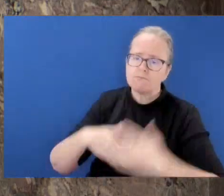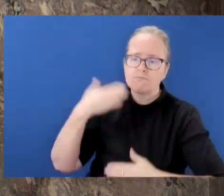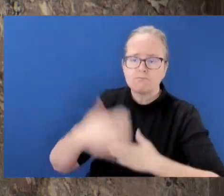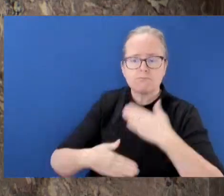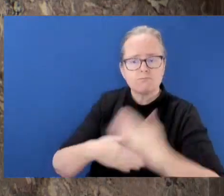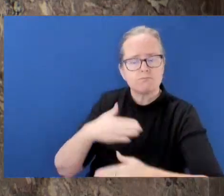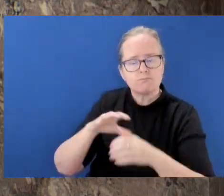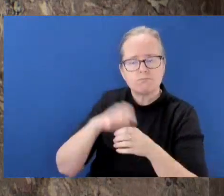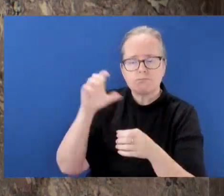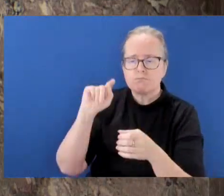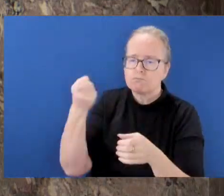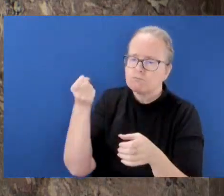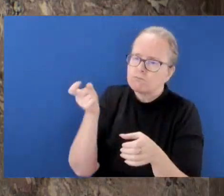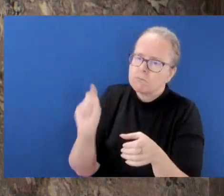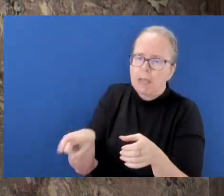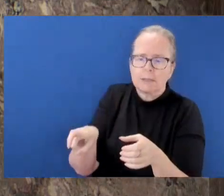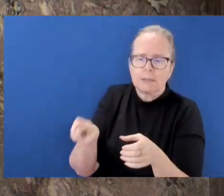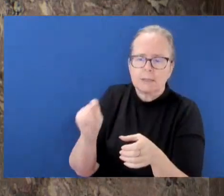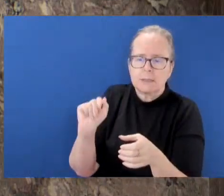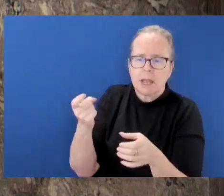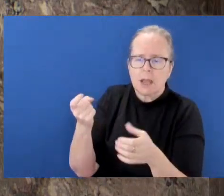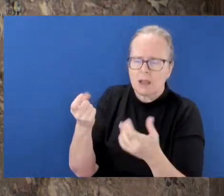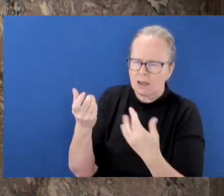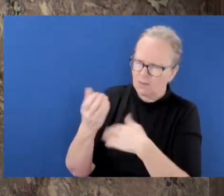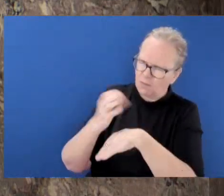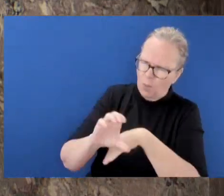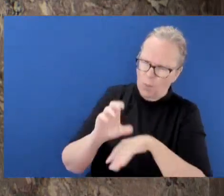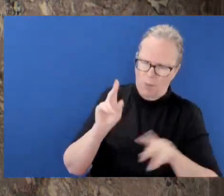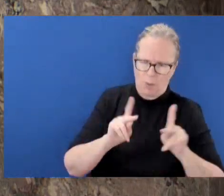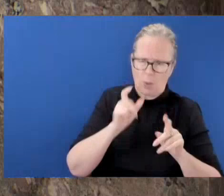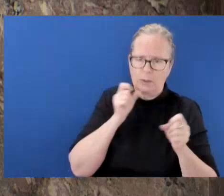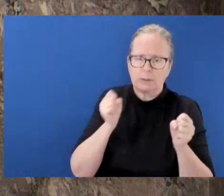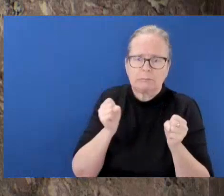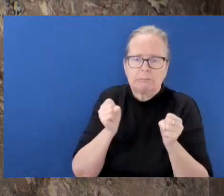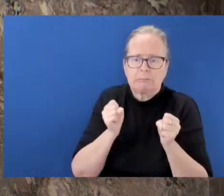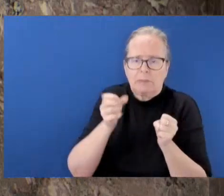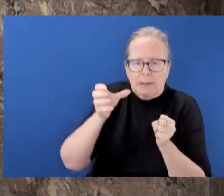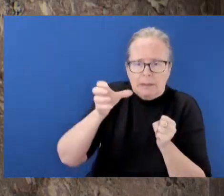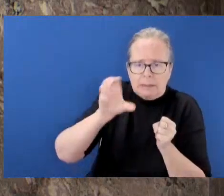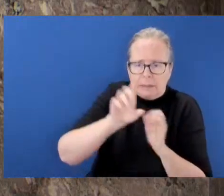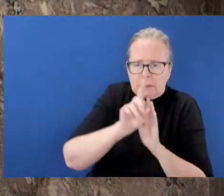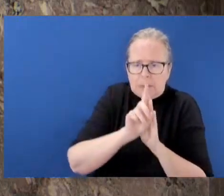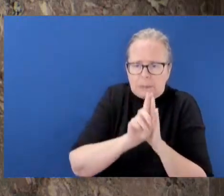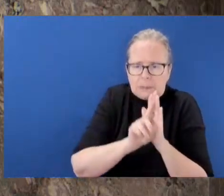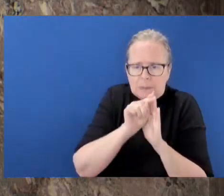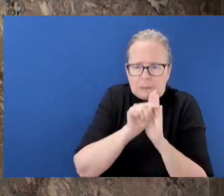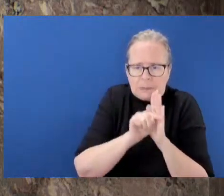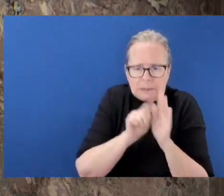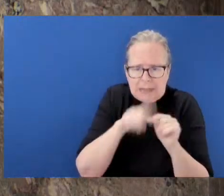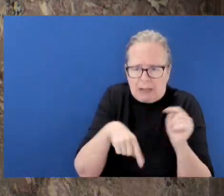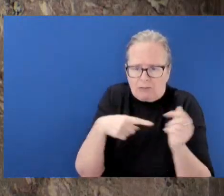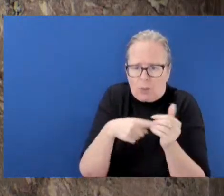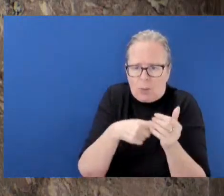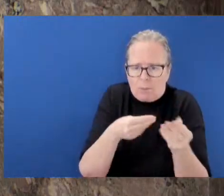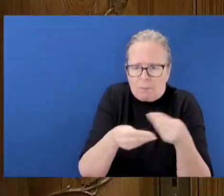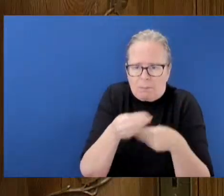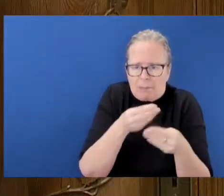putting food on their table by refusing to provide relief from his high carbon tax increases?